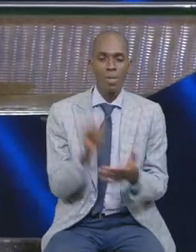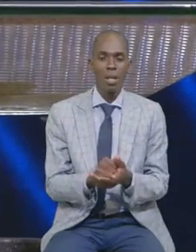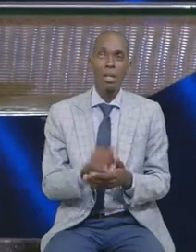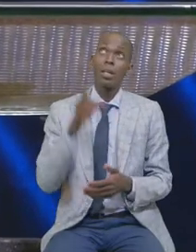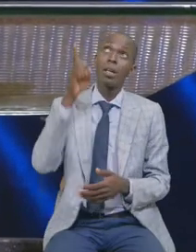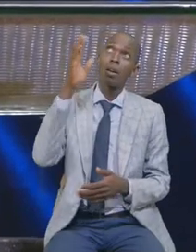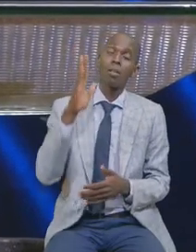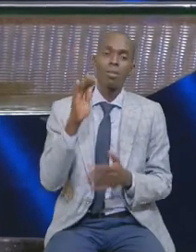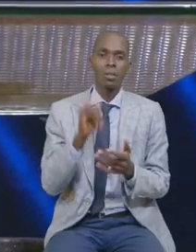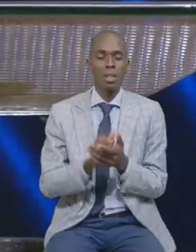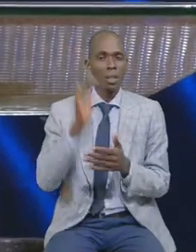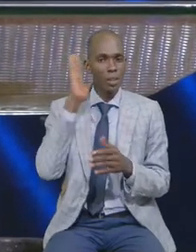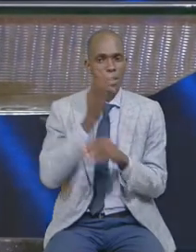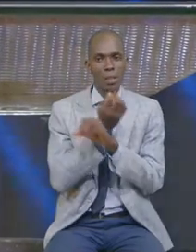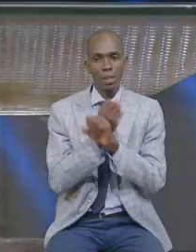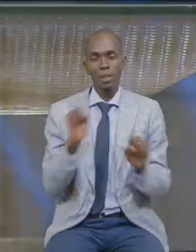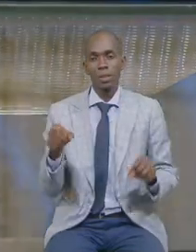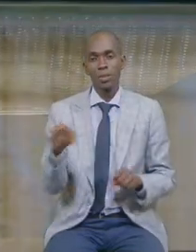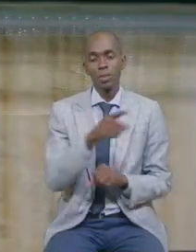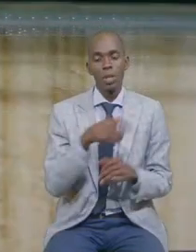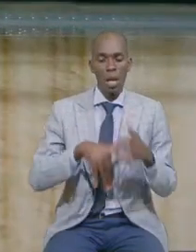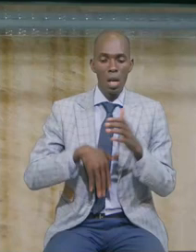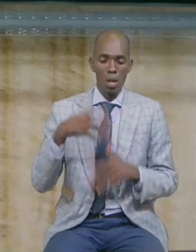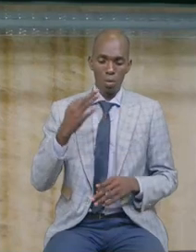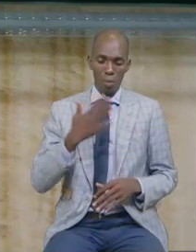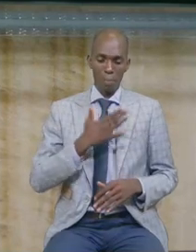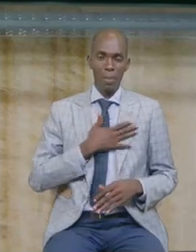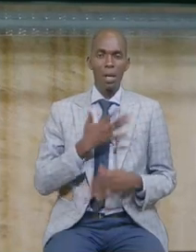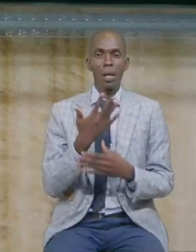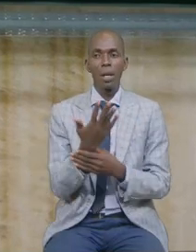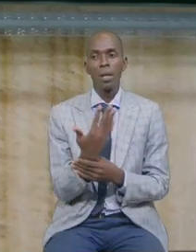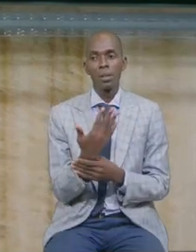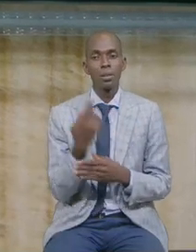shall deliver you out of my hands?